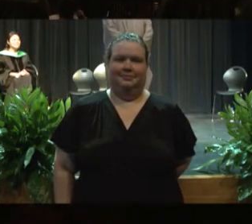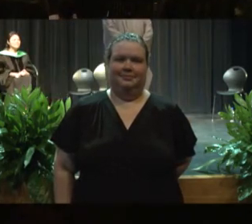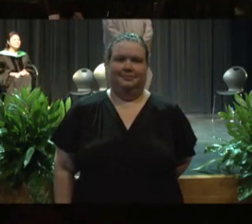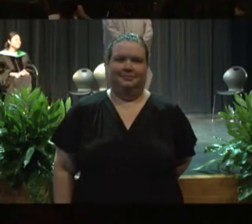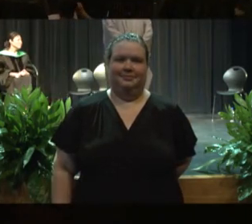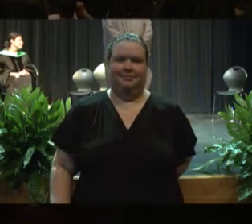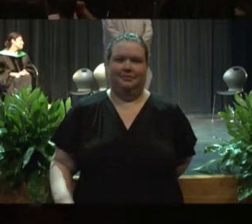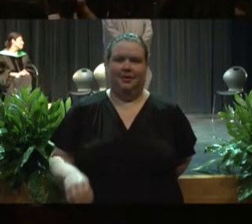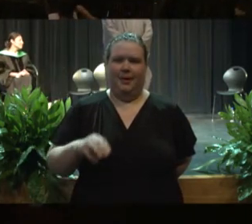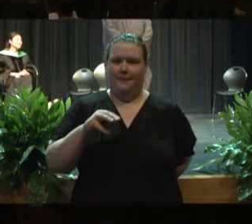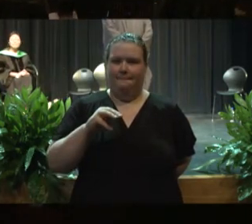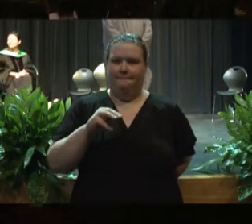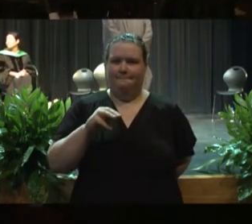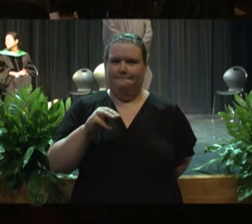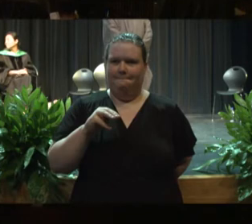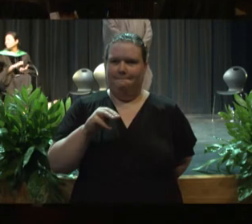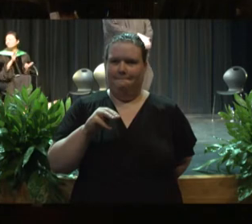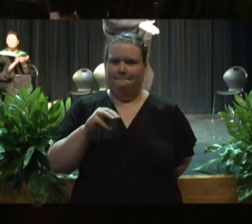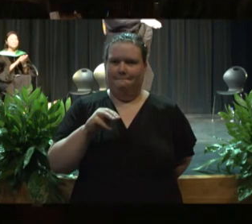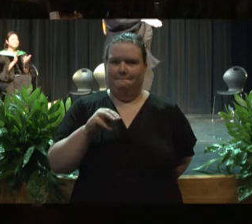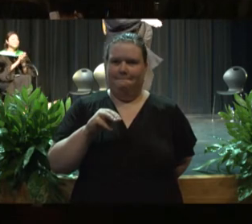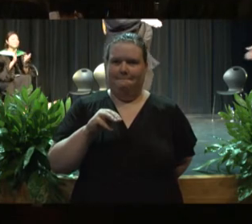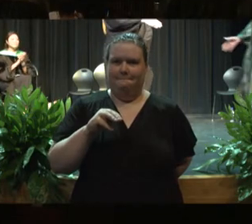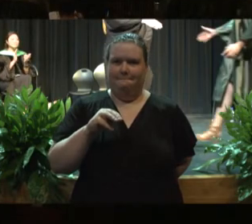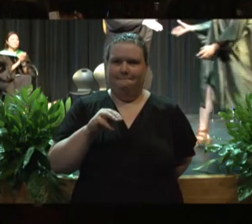Ayana Renee Loria.